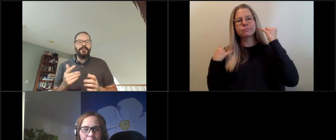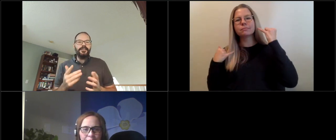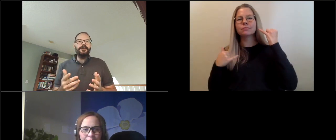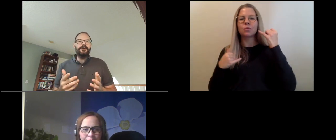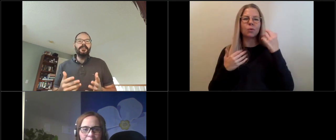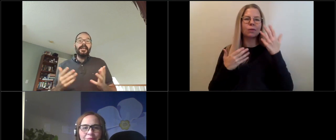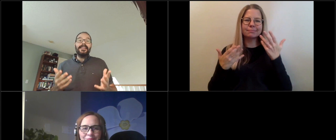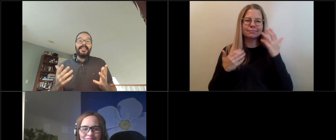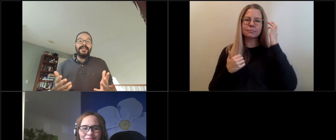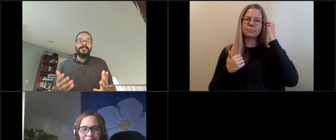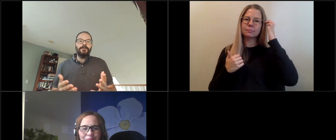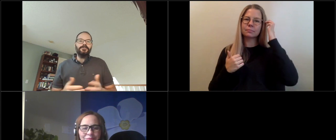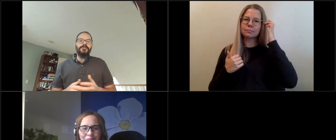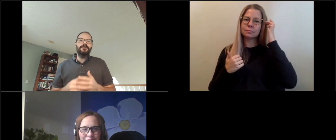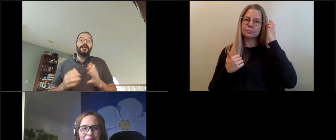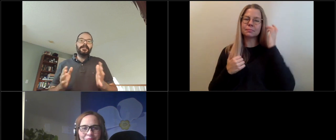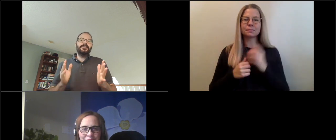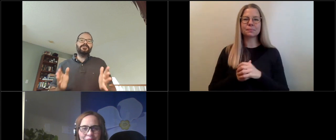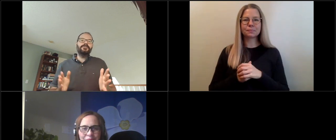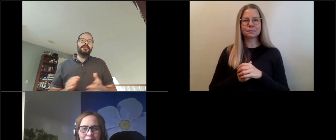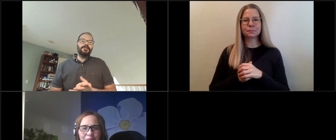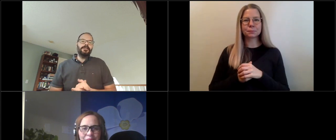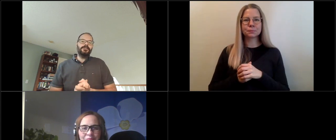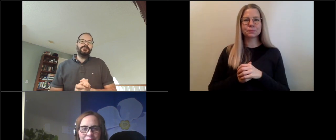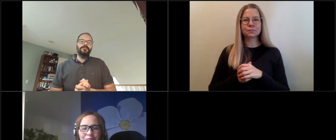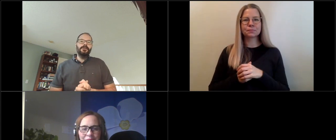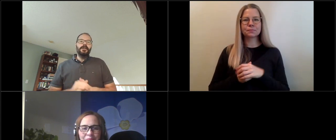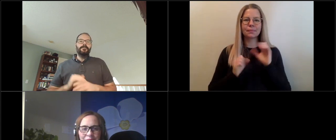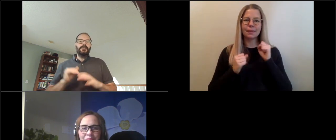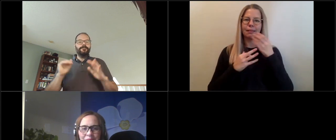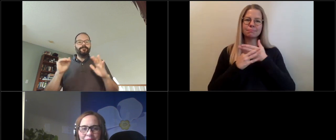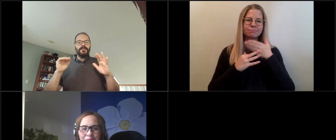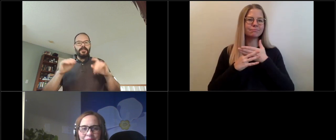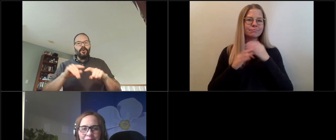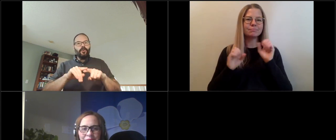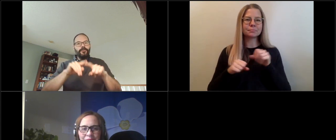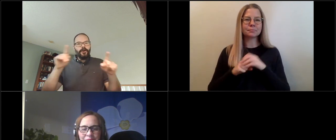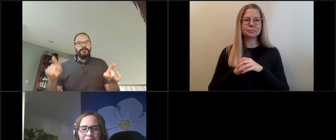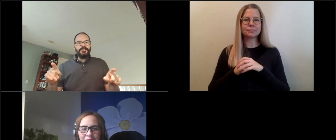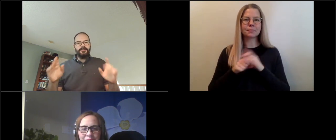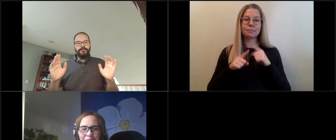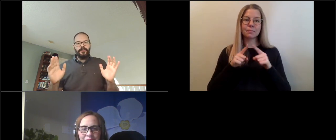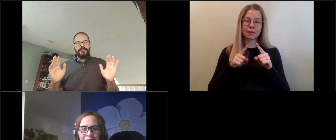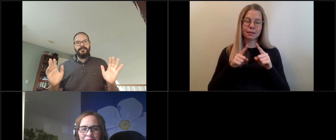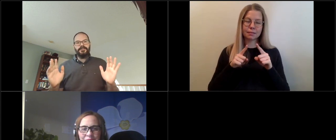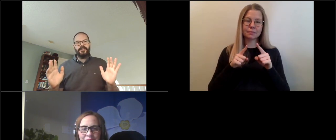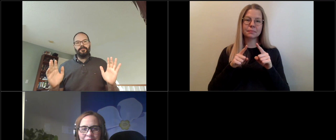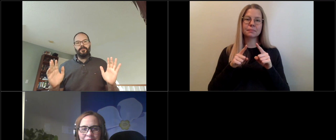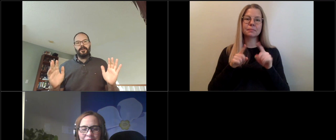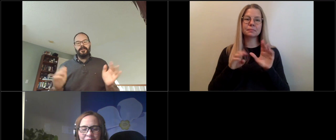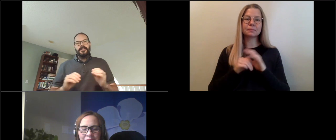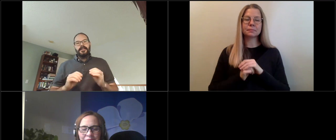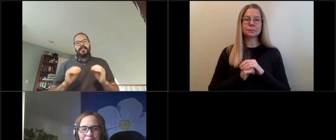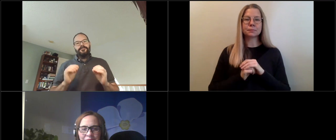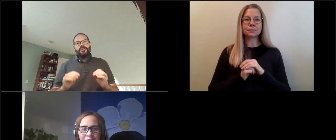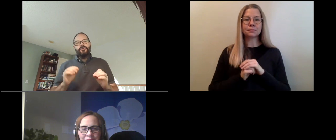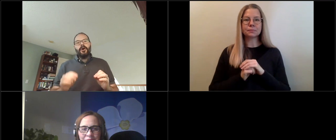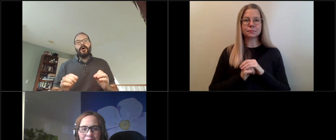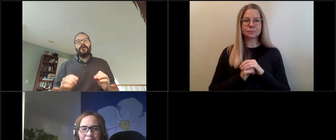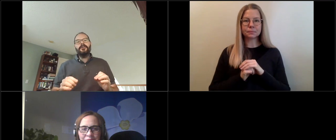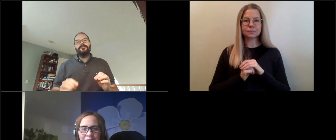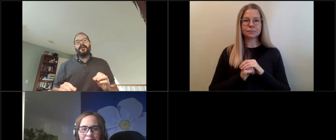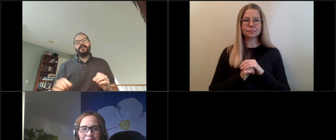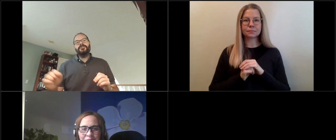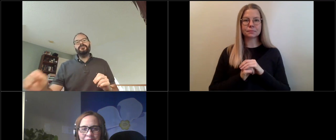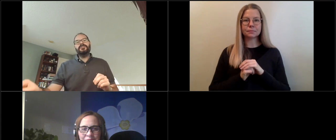your ear and that disrupts you, that could certainly be an issue. But the overarching message that I would want, if you